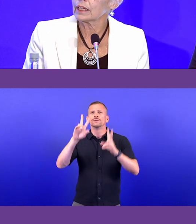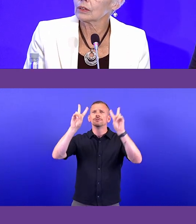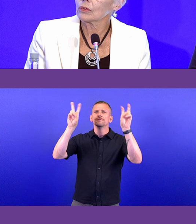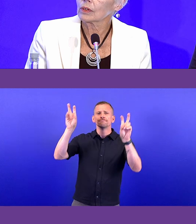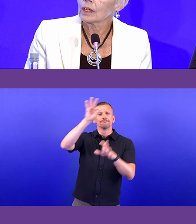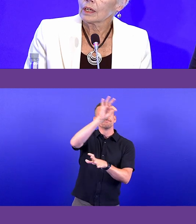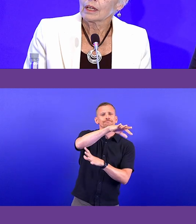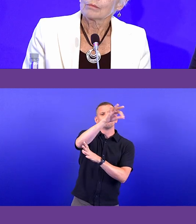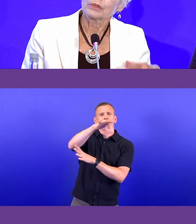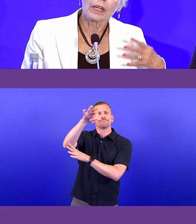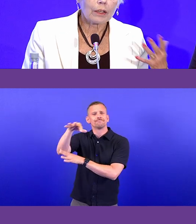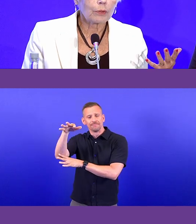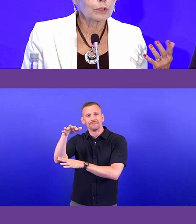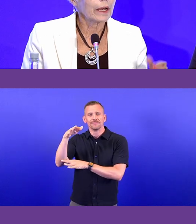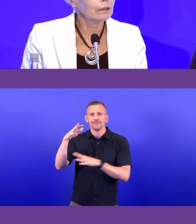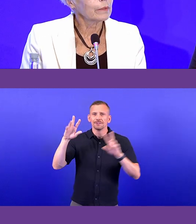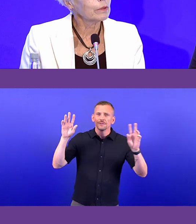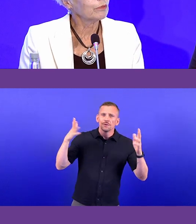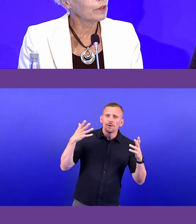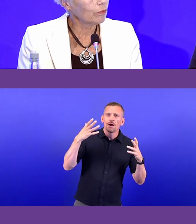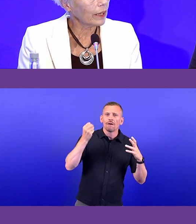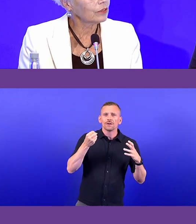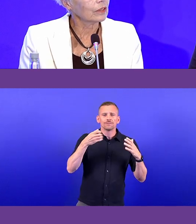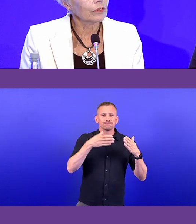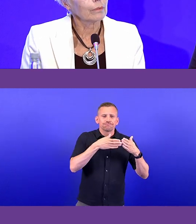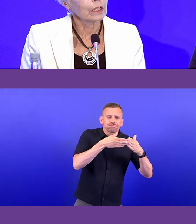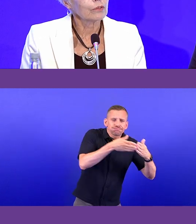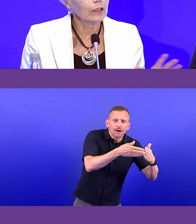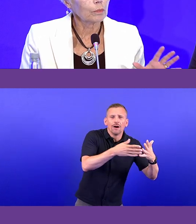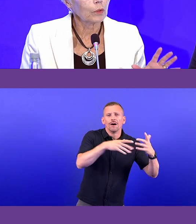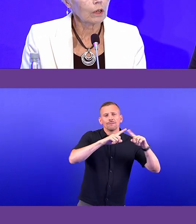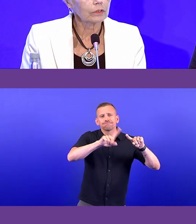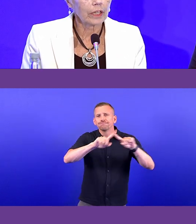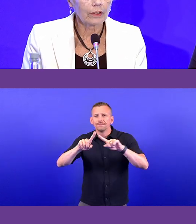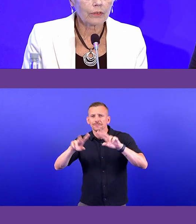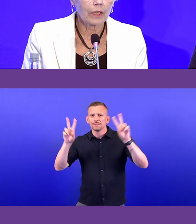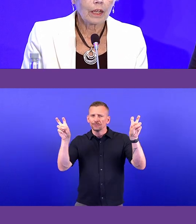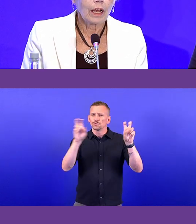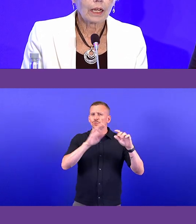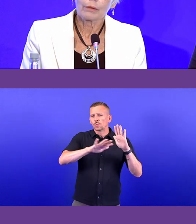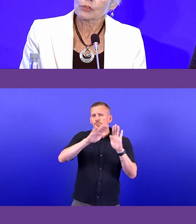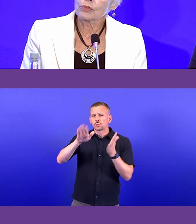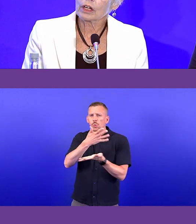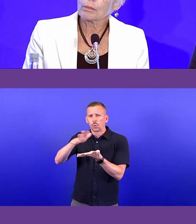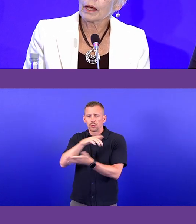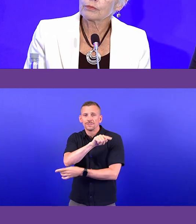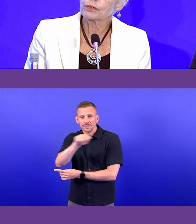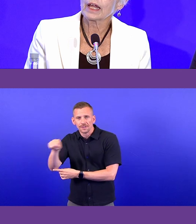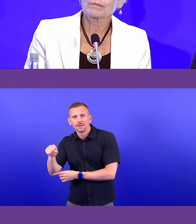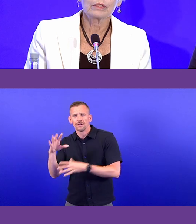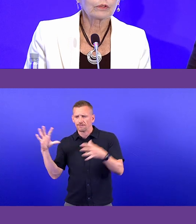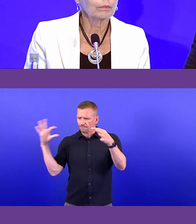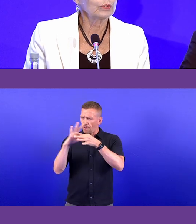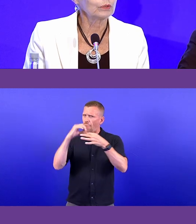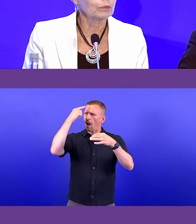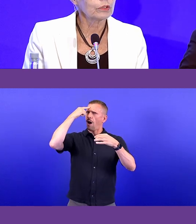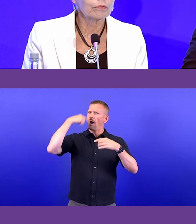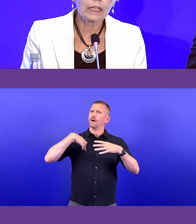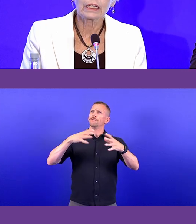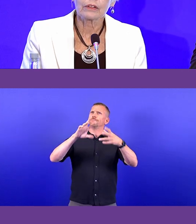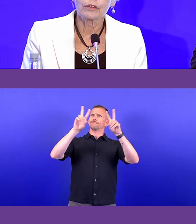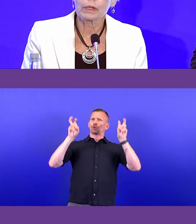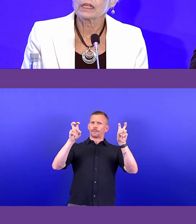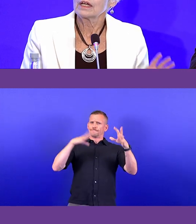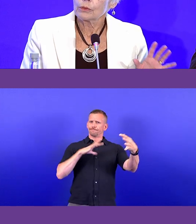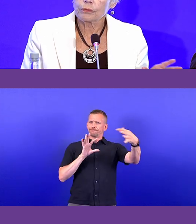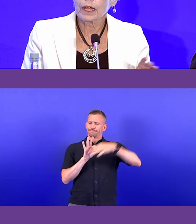and planes. But then I thought about maybe rewriting some in a transport context, and I was struck by Fly Me to the Moon, which really